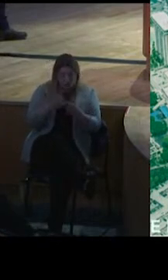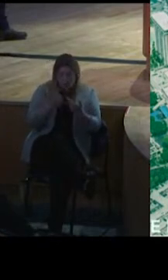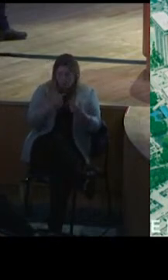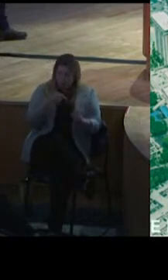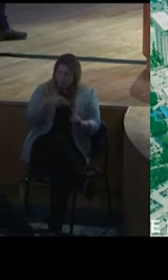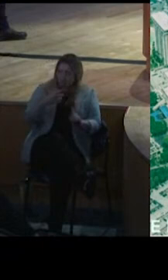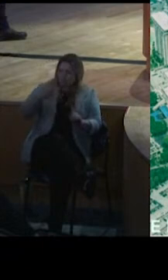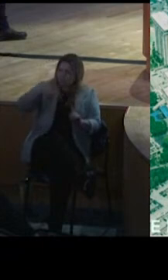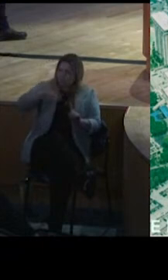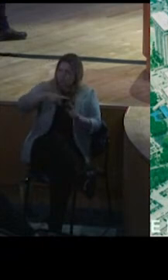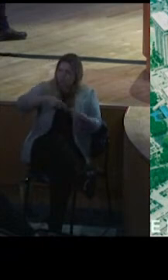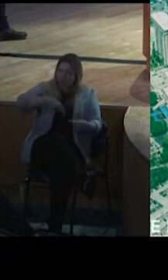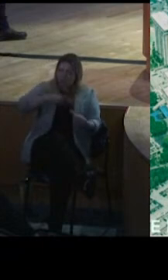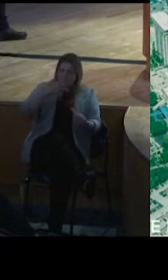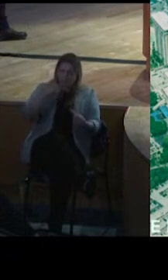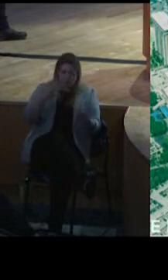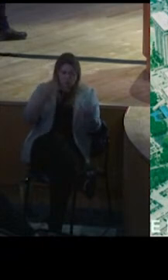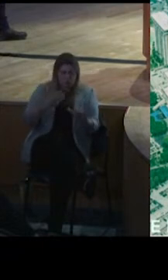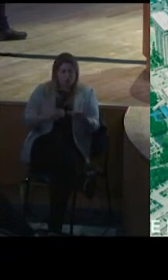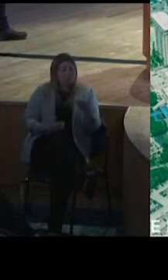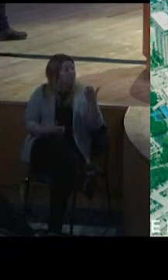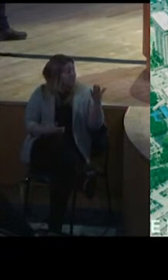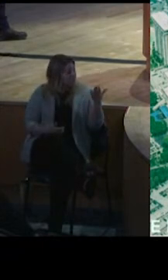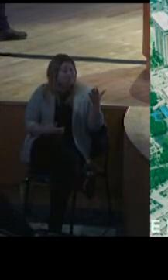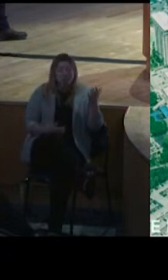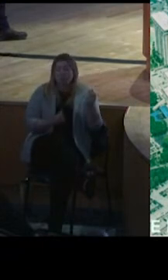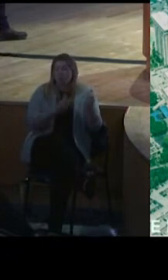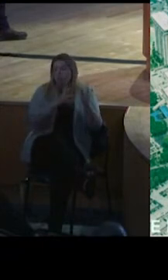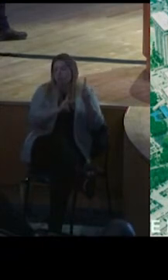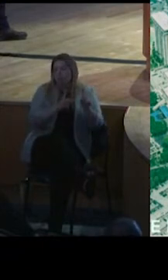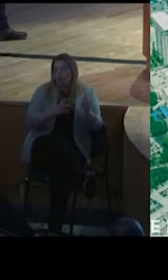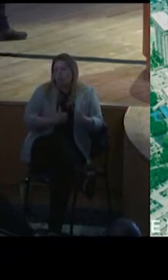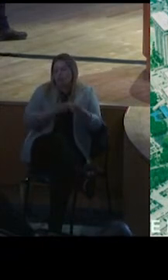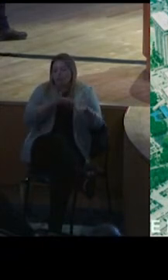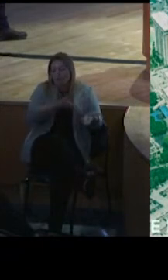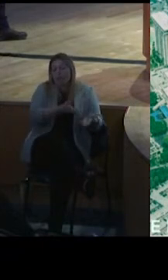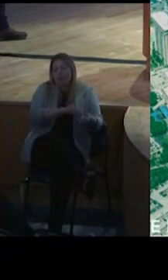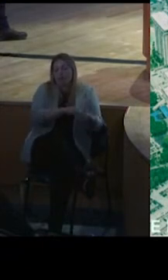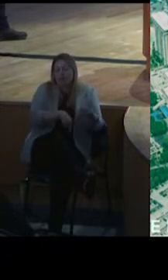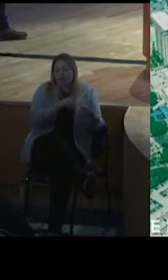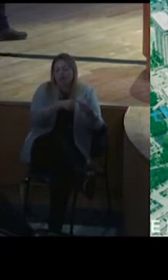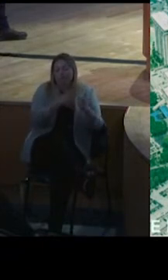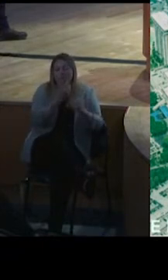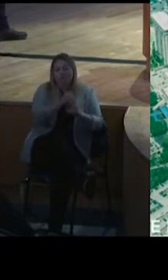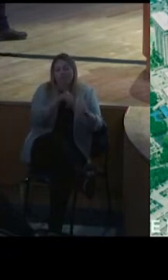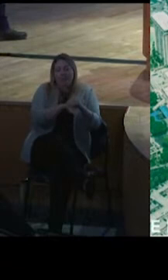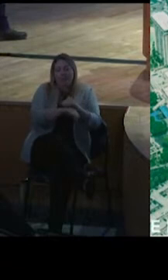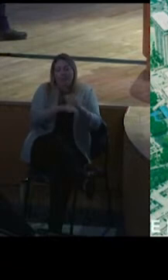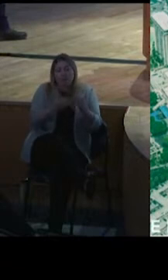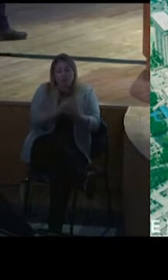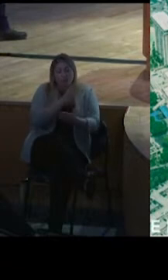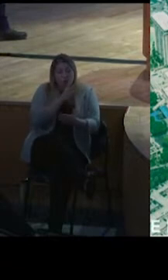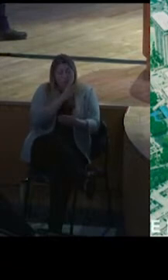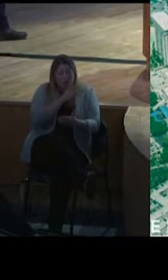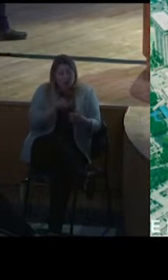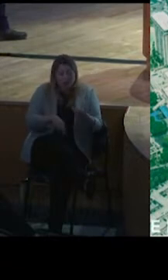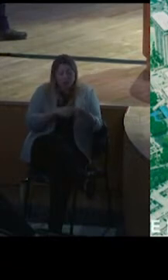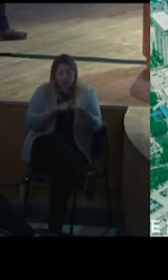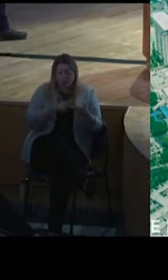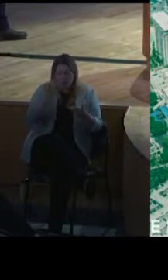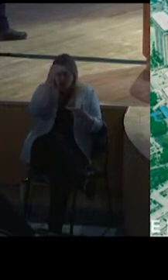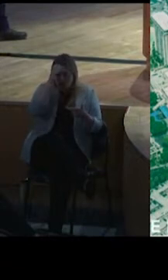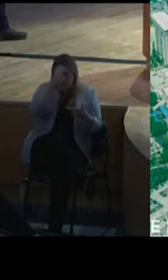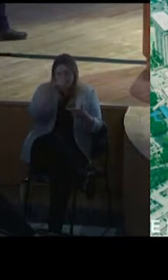the struggles you guys face? Right? So we got things like overpopulation, we've got limited access to fresh water, this concept of being priced